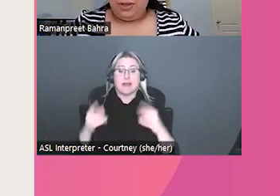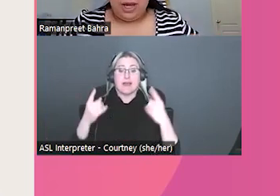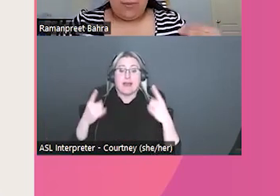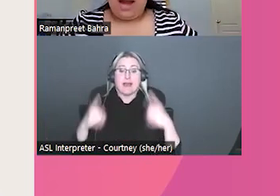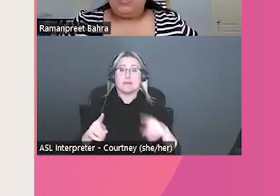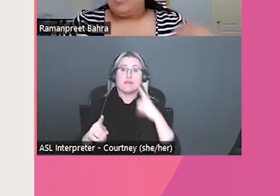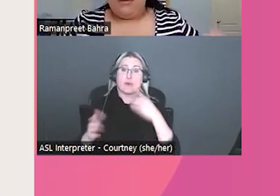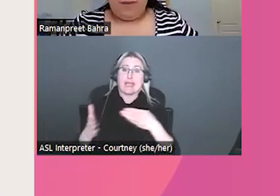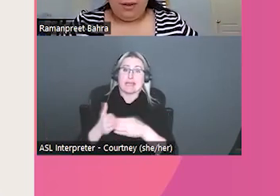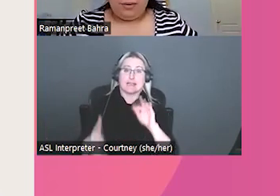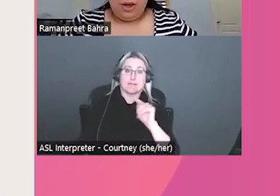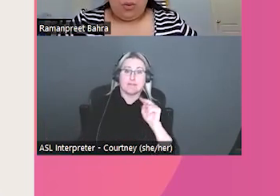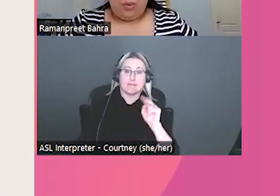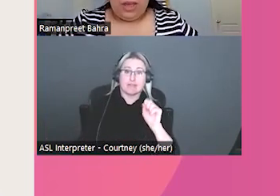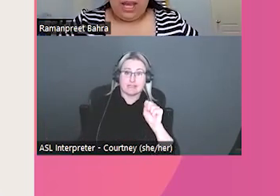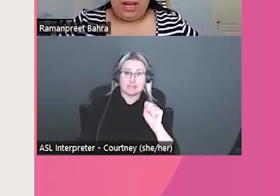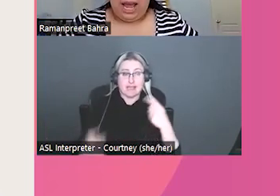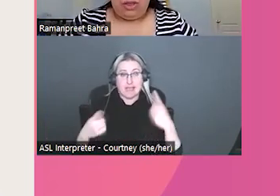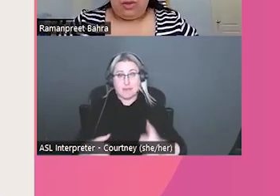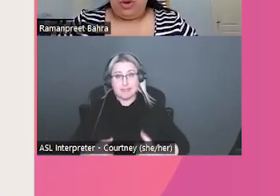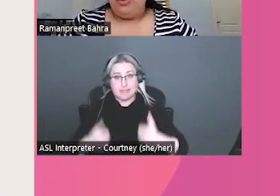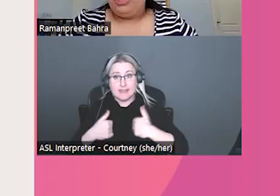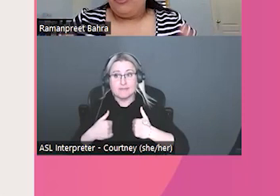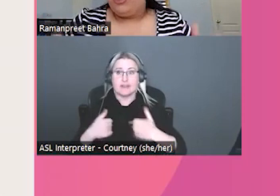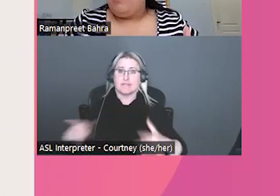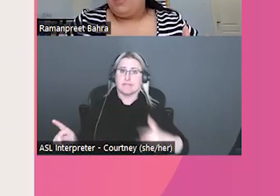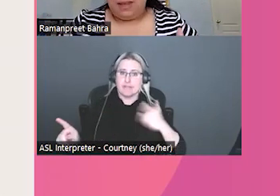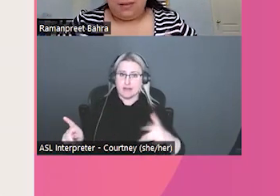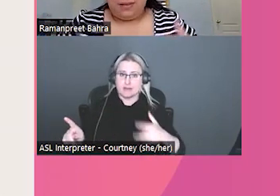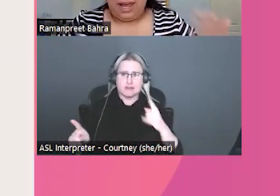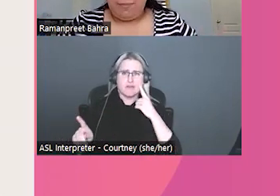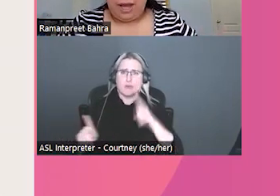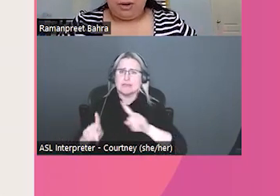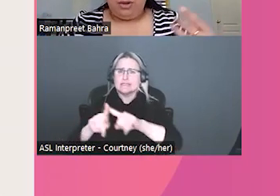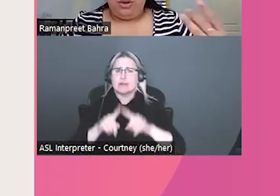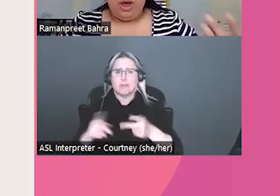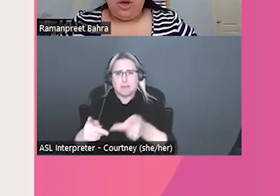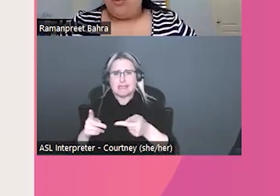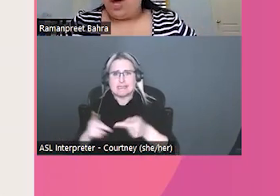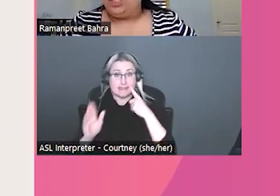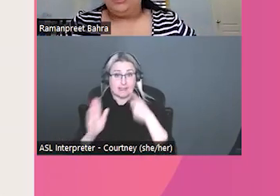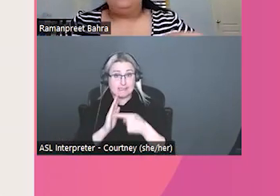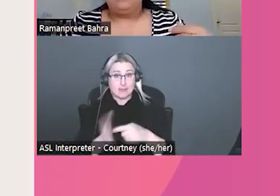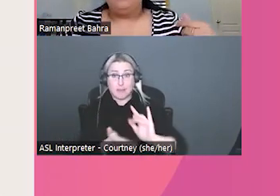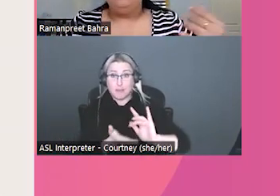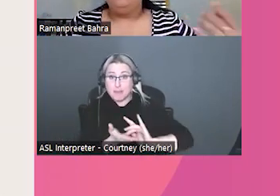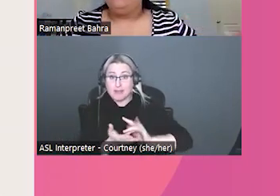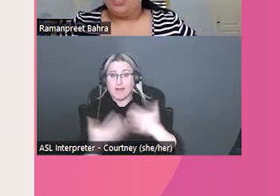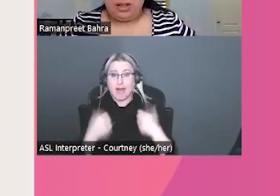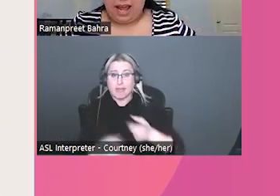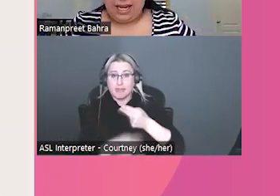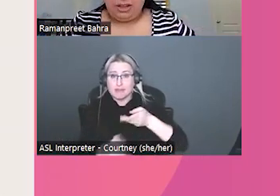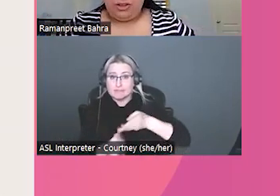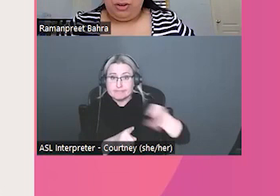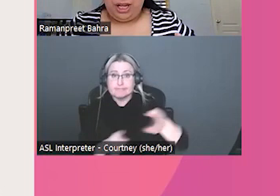lived, practiced, and felt within and through different spaces like medical, the wellness industry,